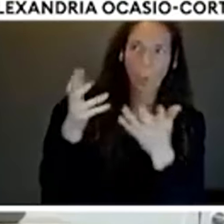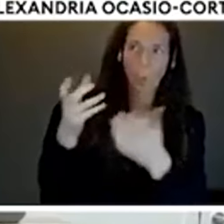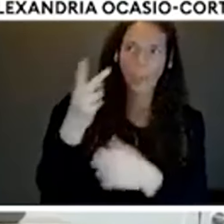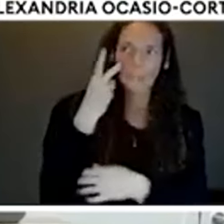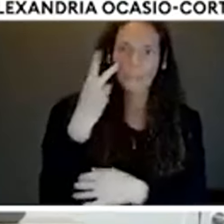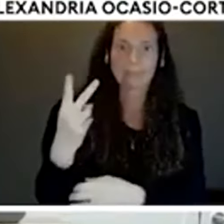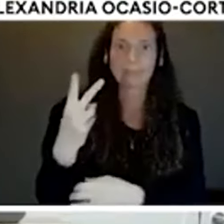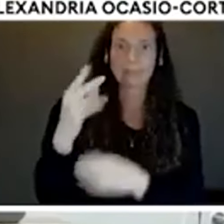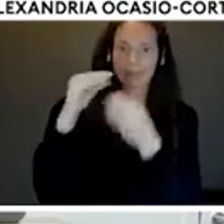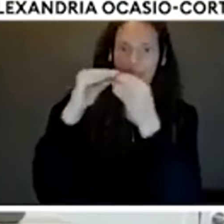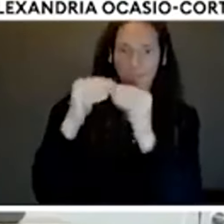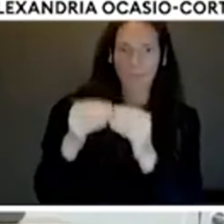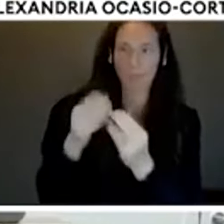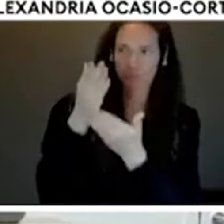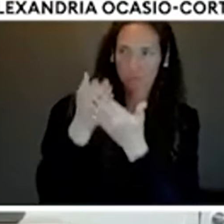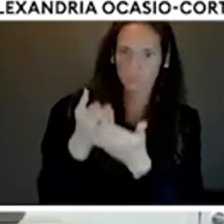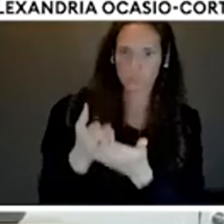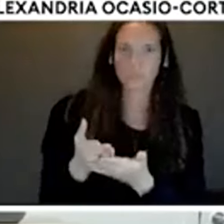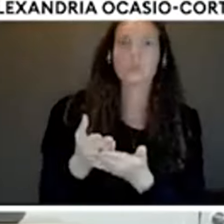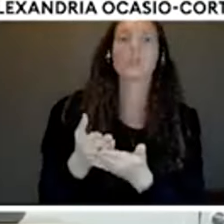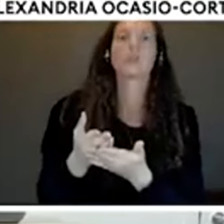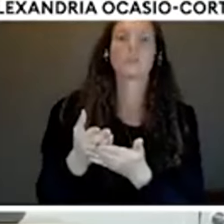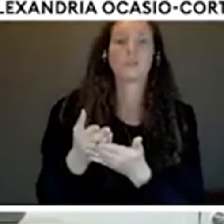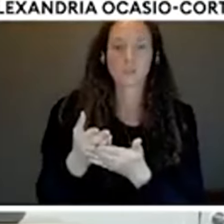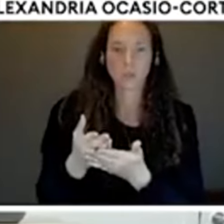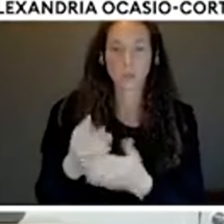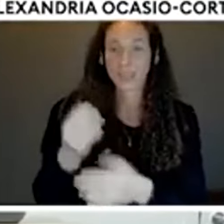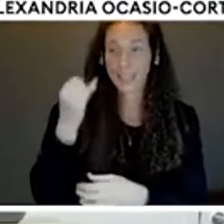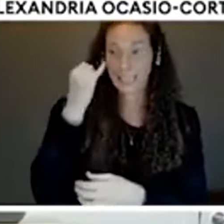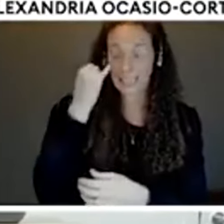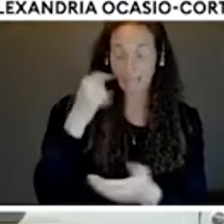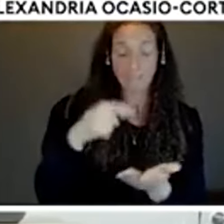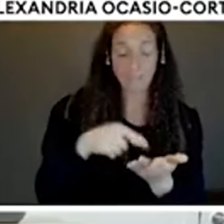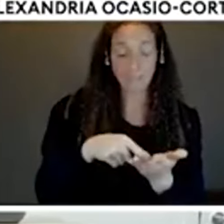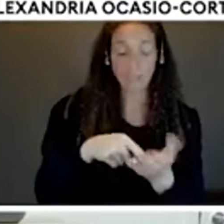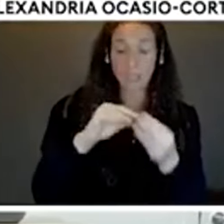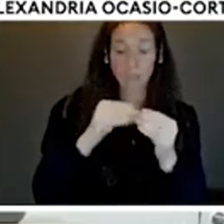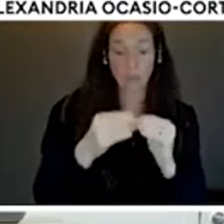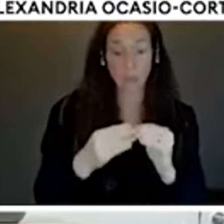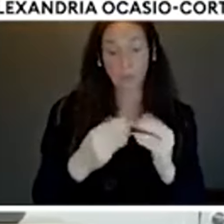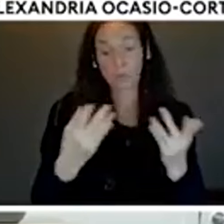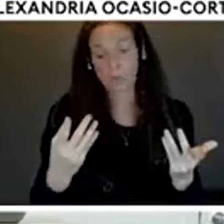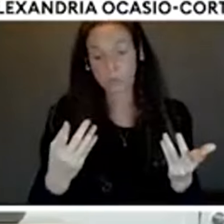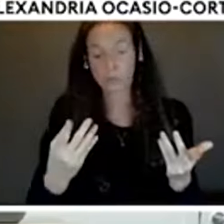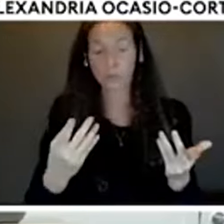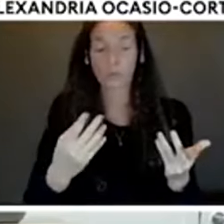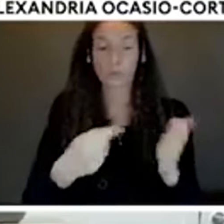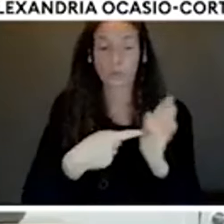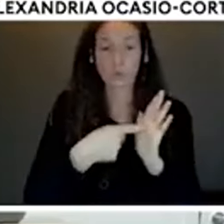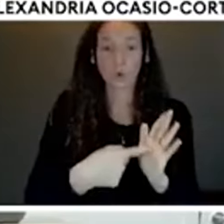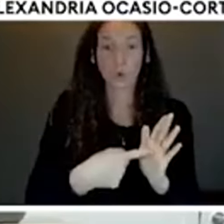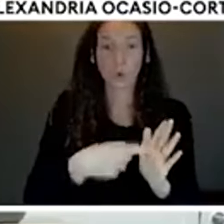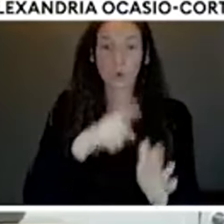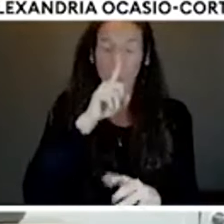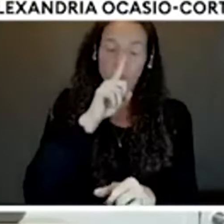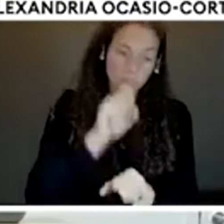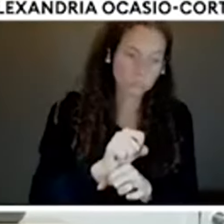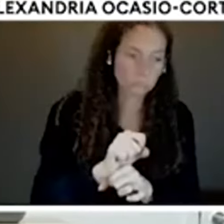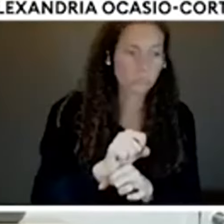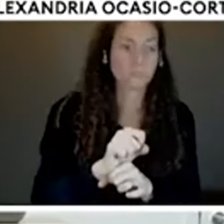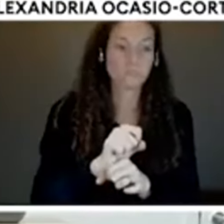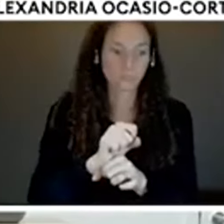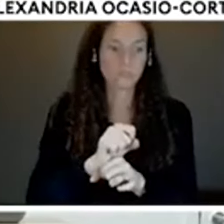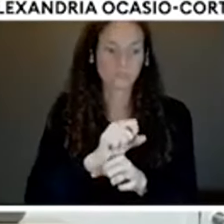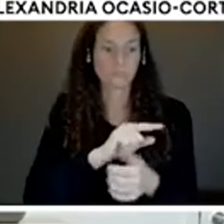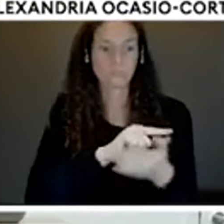then this is dollar for dollar, then I think we can discuss what our alternatives are.